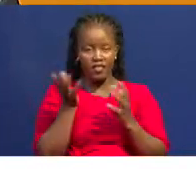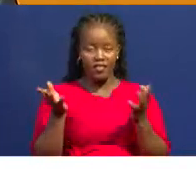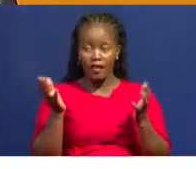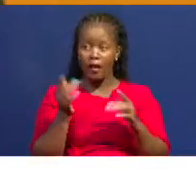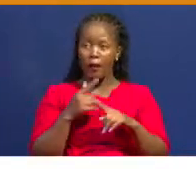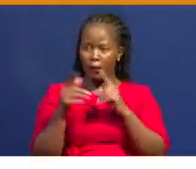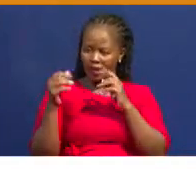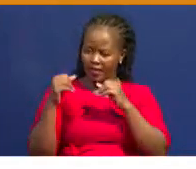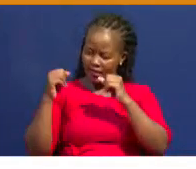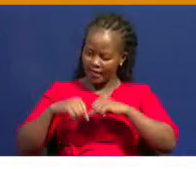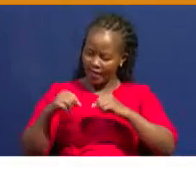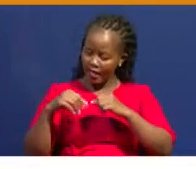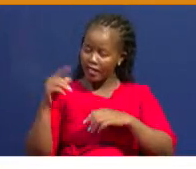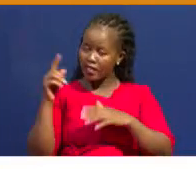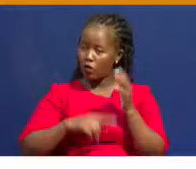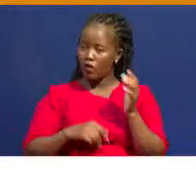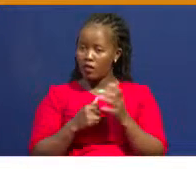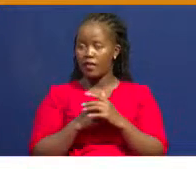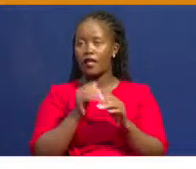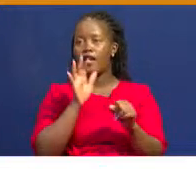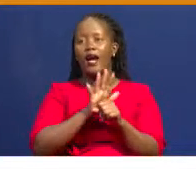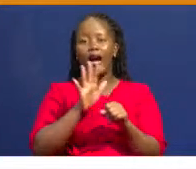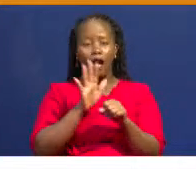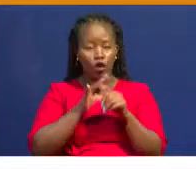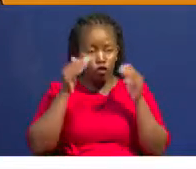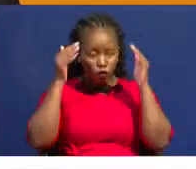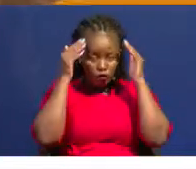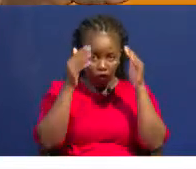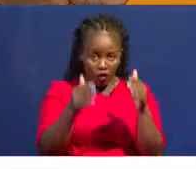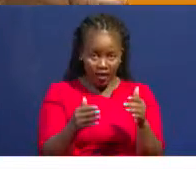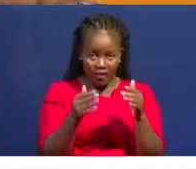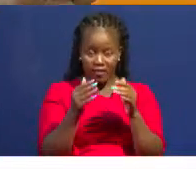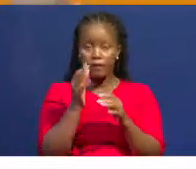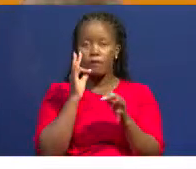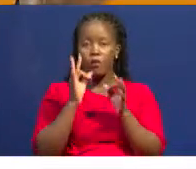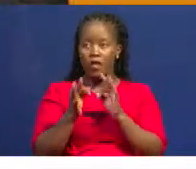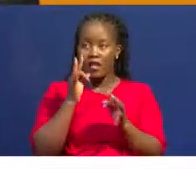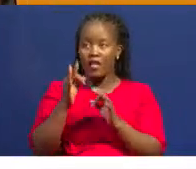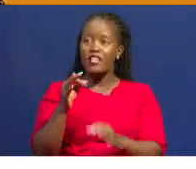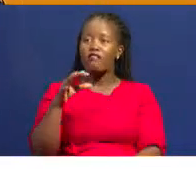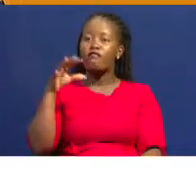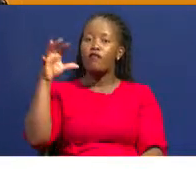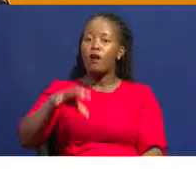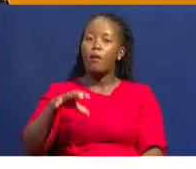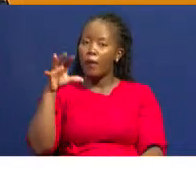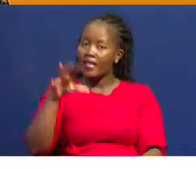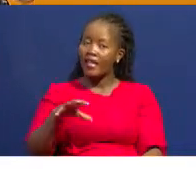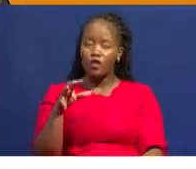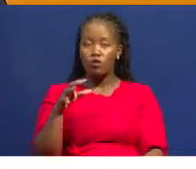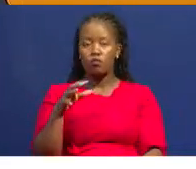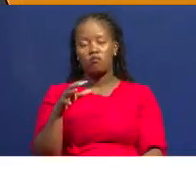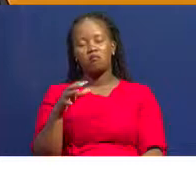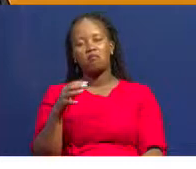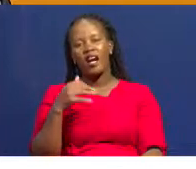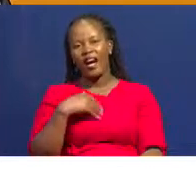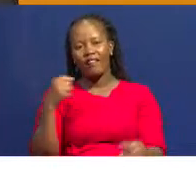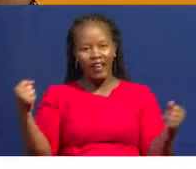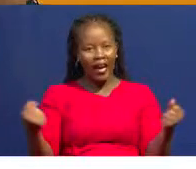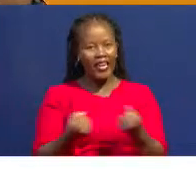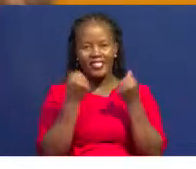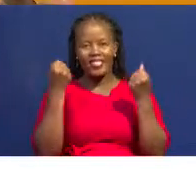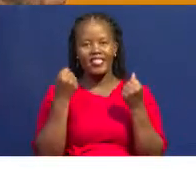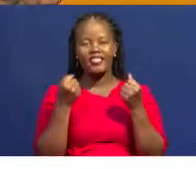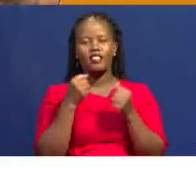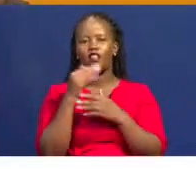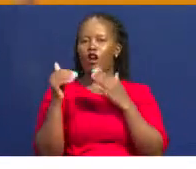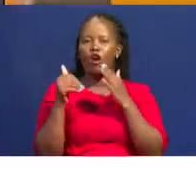is that the focus has been when it is a matatu or it is a commercial vehicle, a lot of